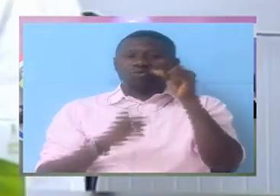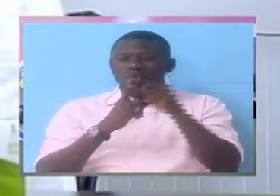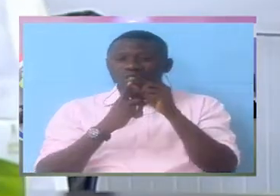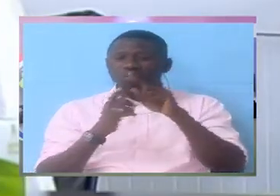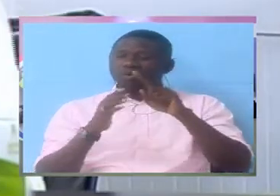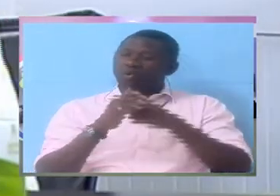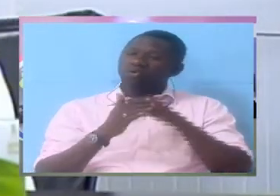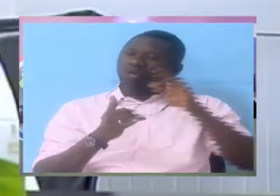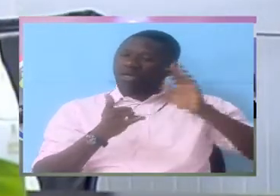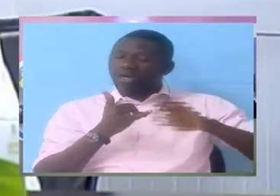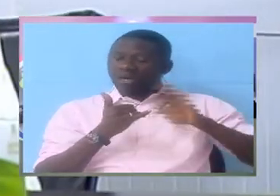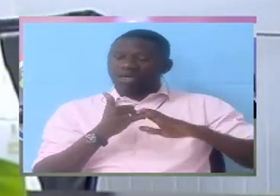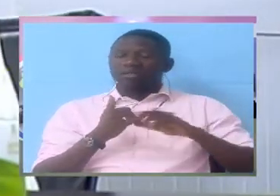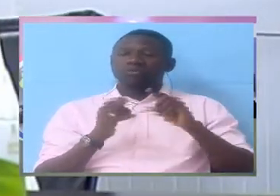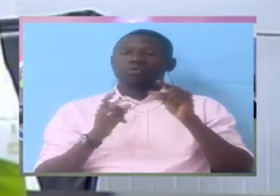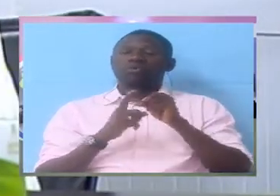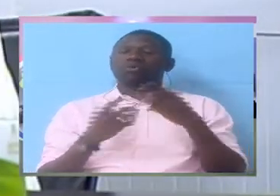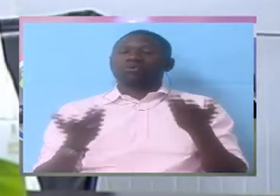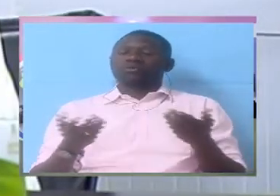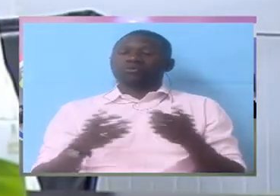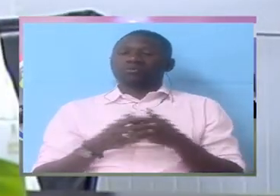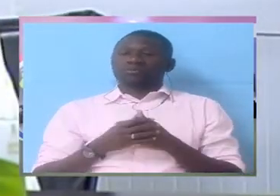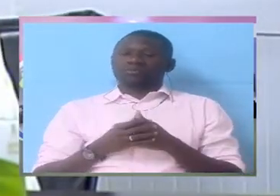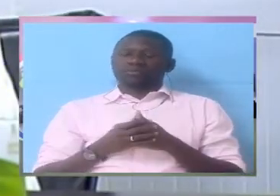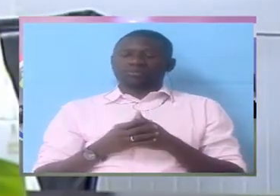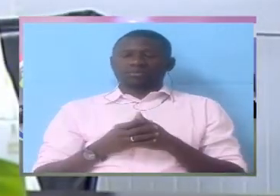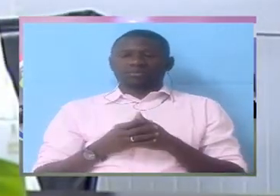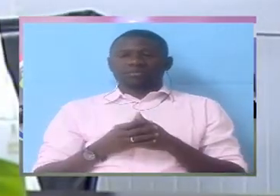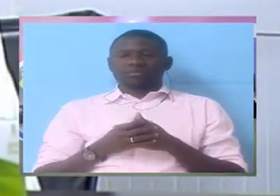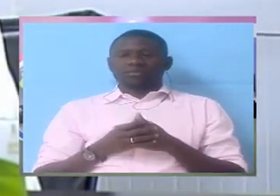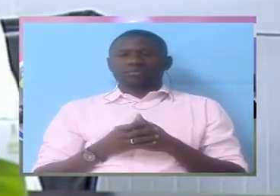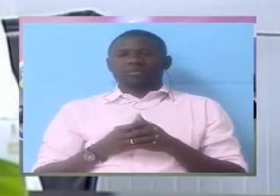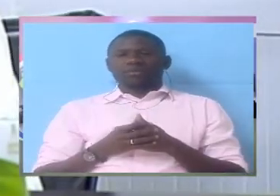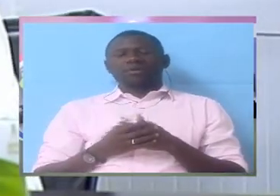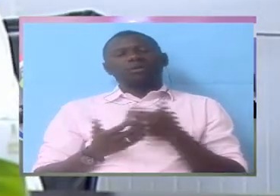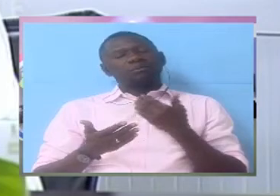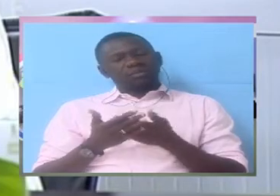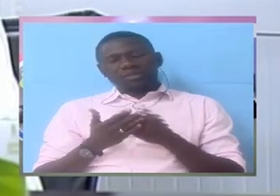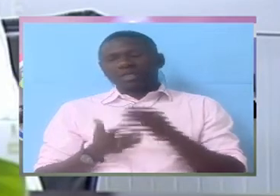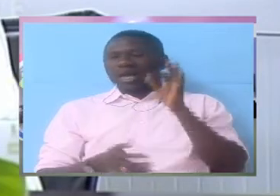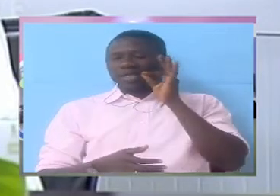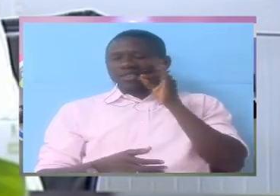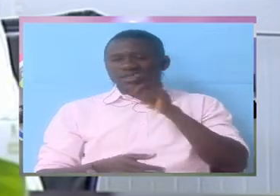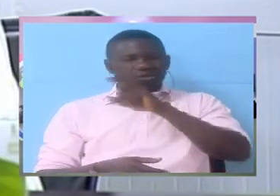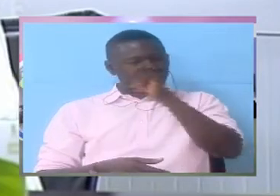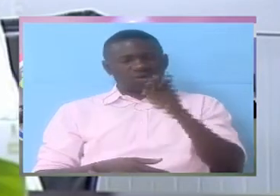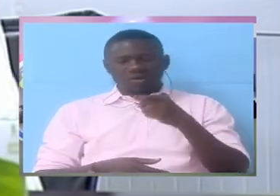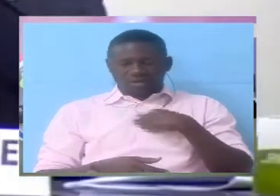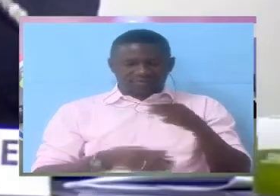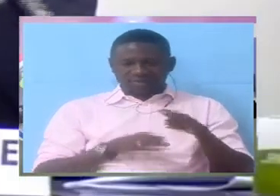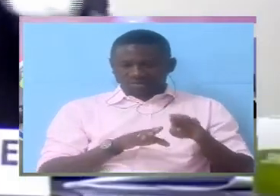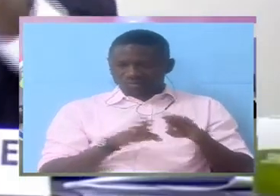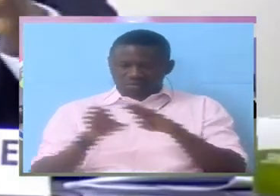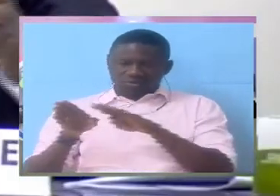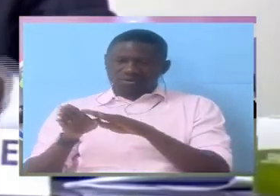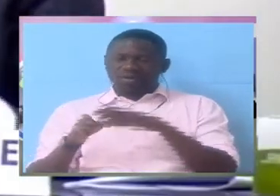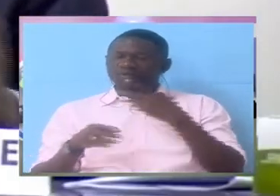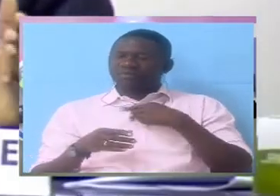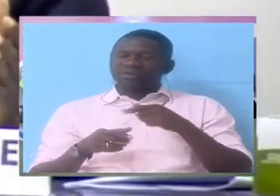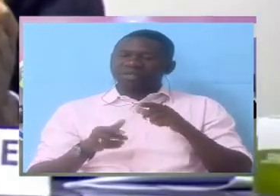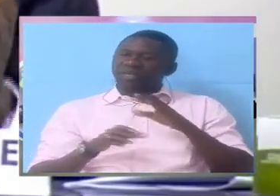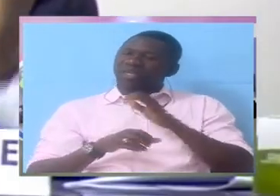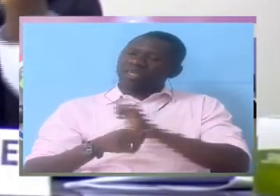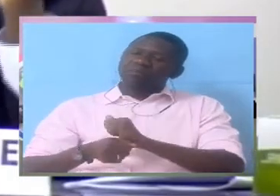I was going to explain, Council. Okay. But let's just answer the question and we move on. If we keep arguing over little